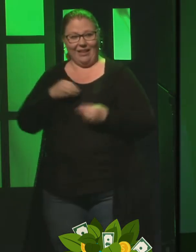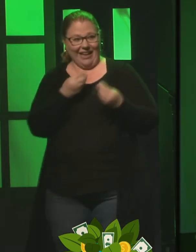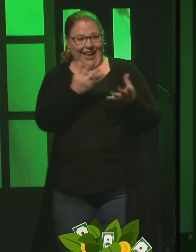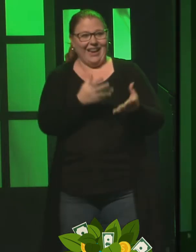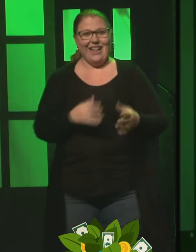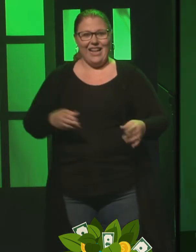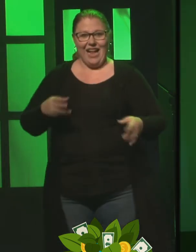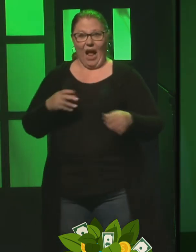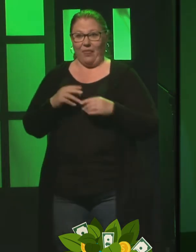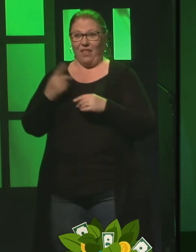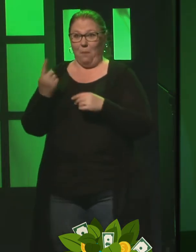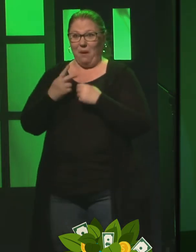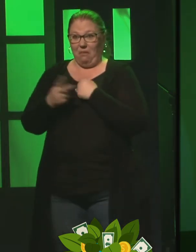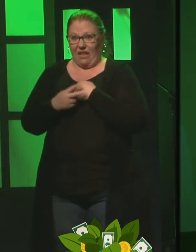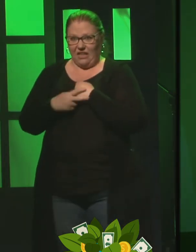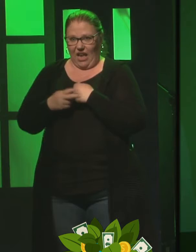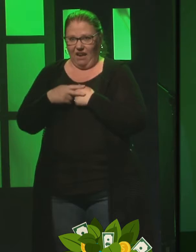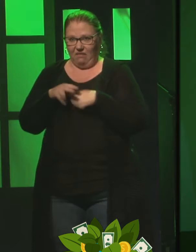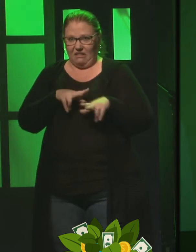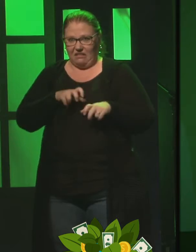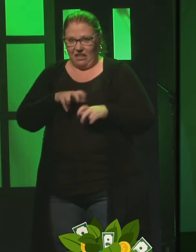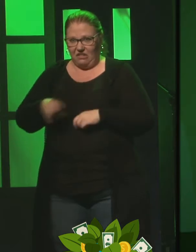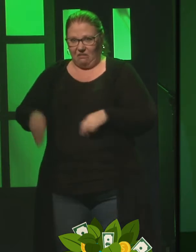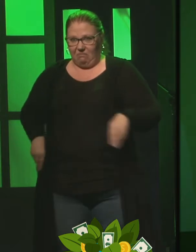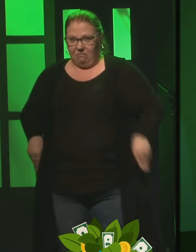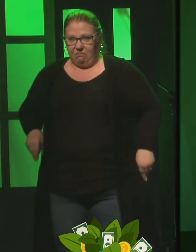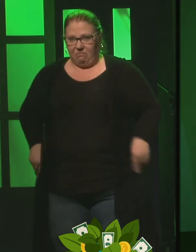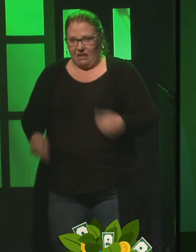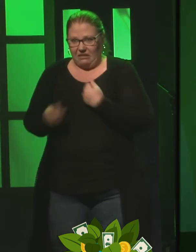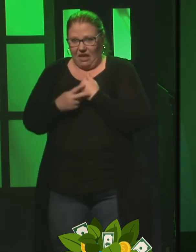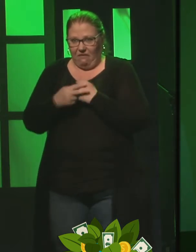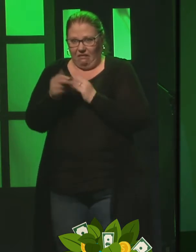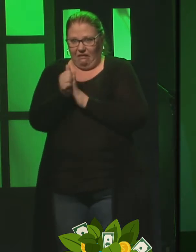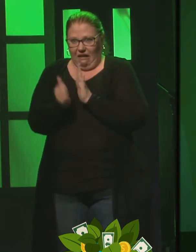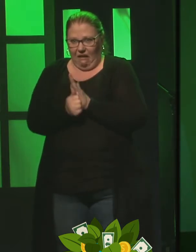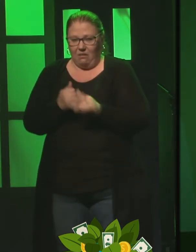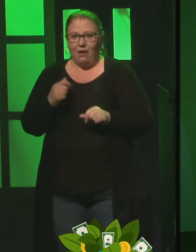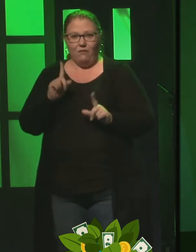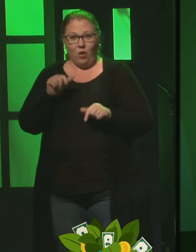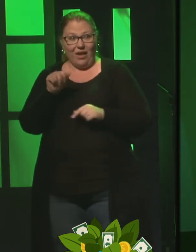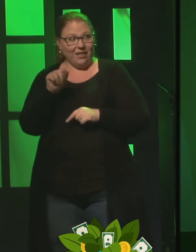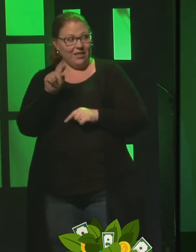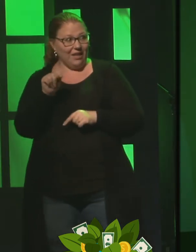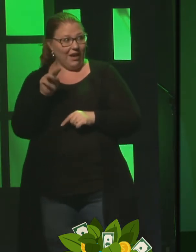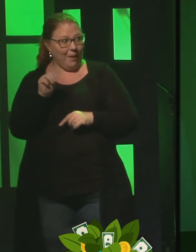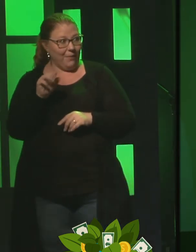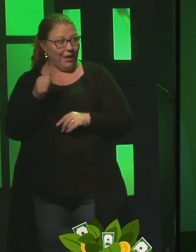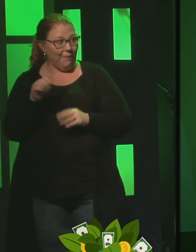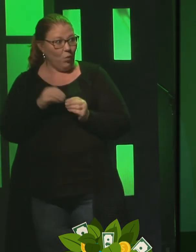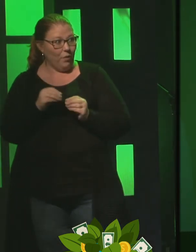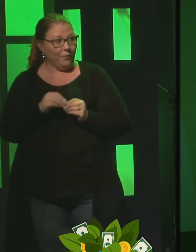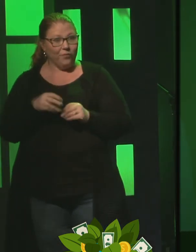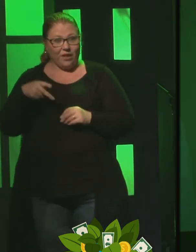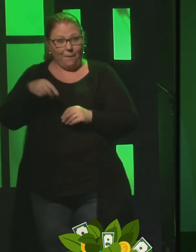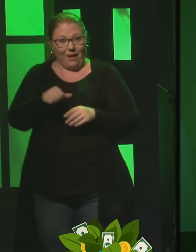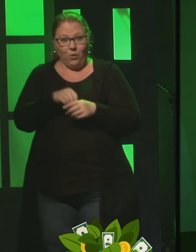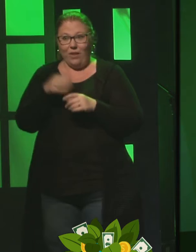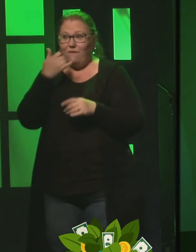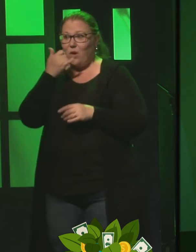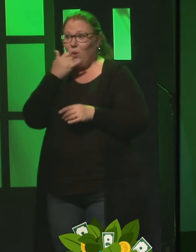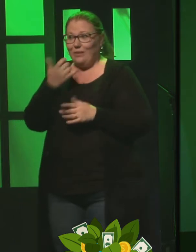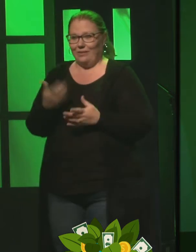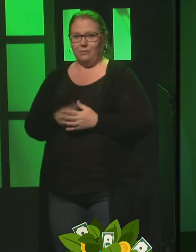stuff it in all their pockets. They put it in their bank accounts. They put it in the ATM. Do you go to the ATM anymore? No, they deposit with their phones,